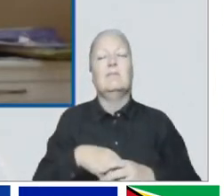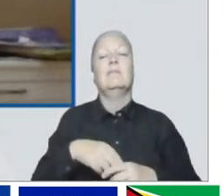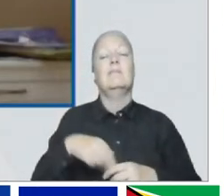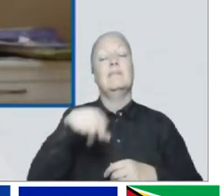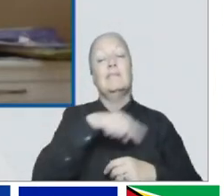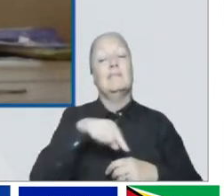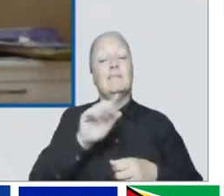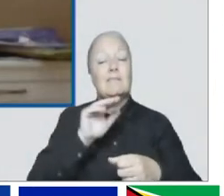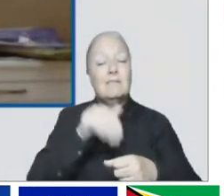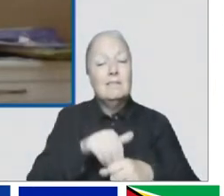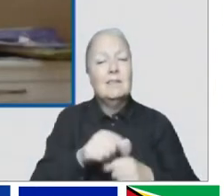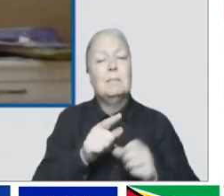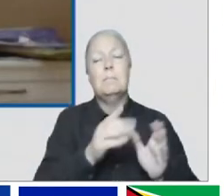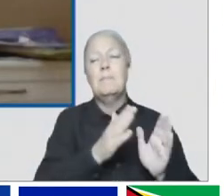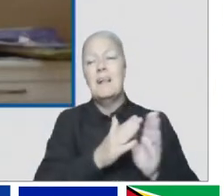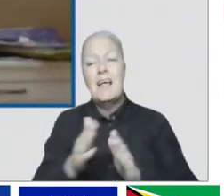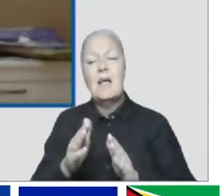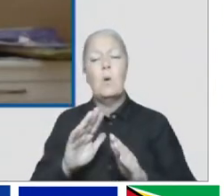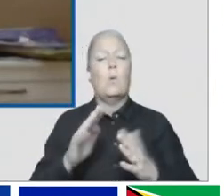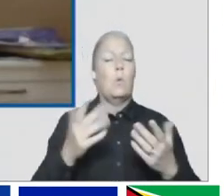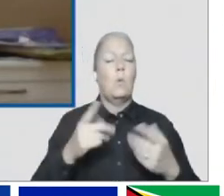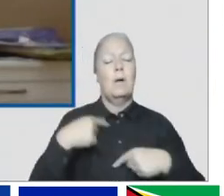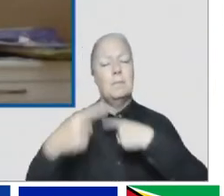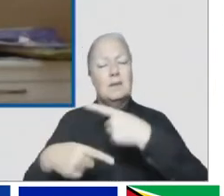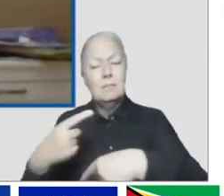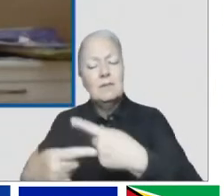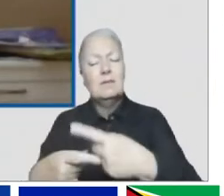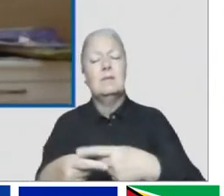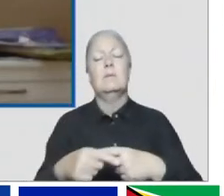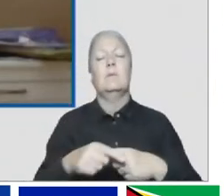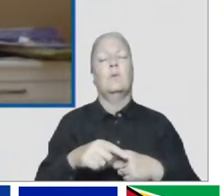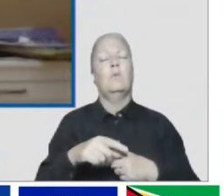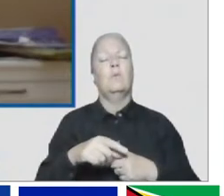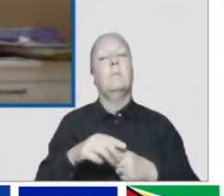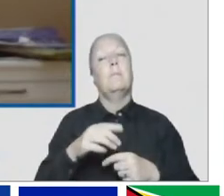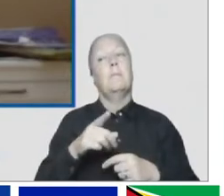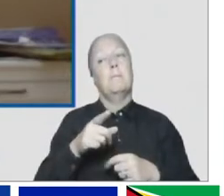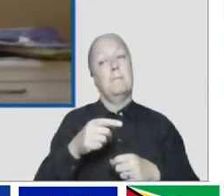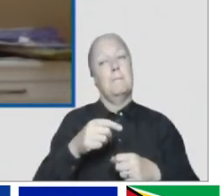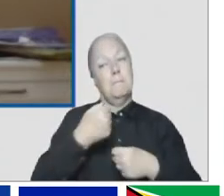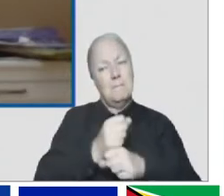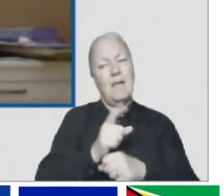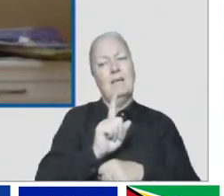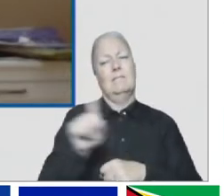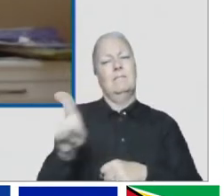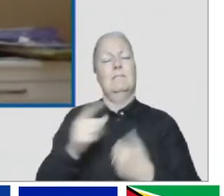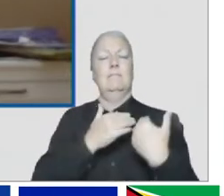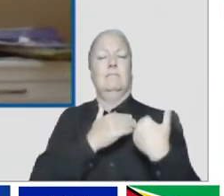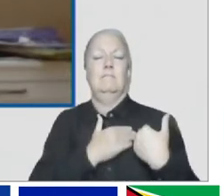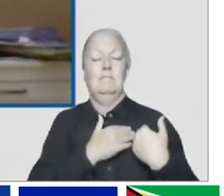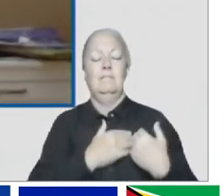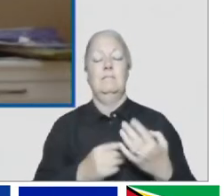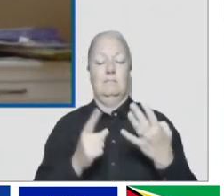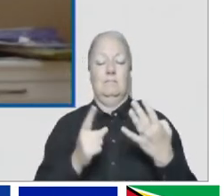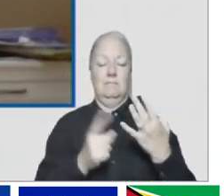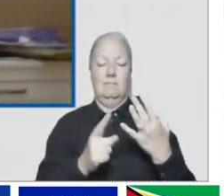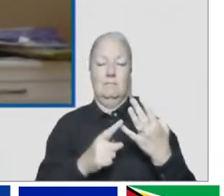also making the other actors accountable. Number four is actually strengthening the national coordination mechanism.